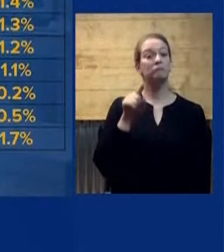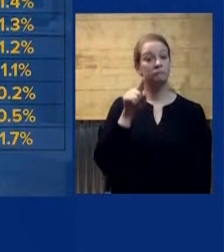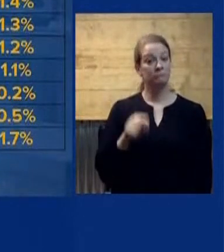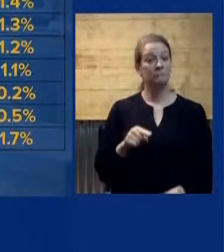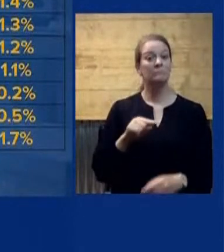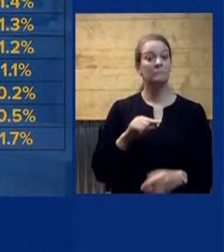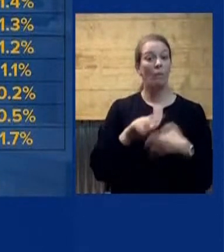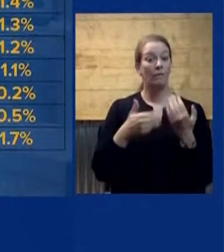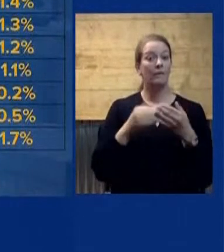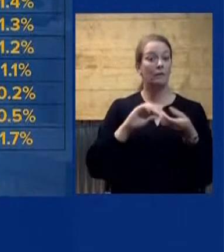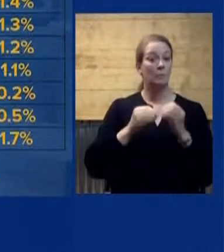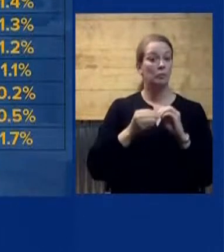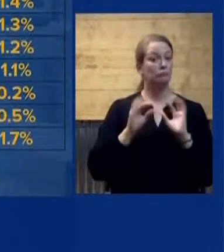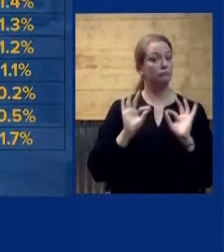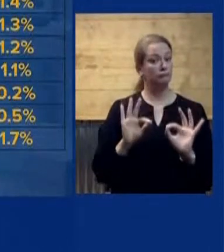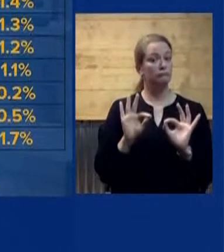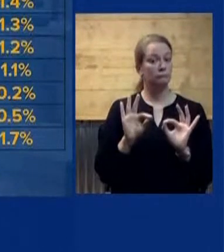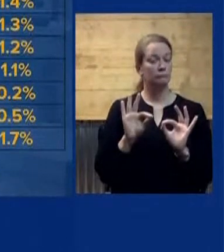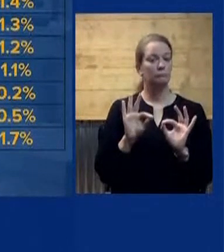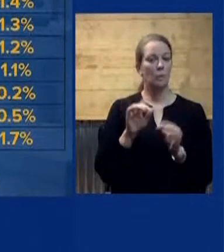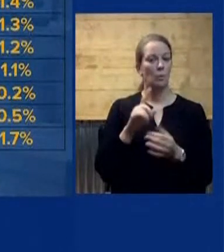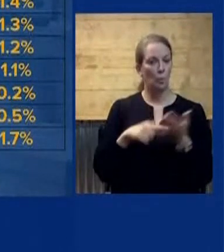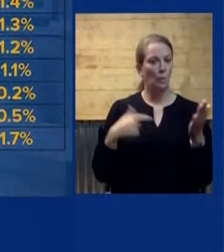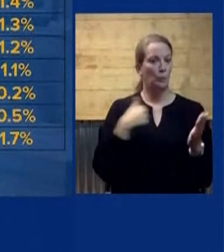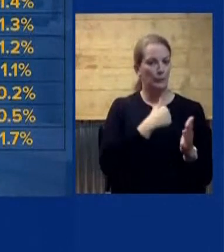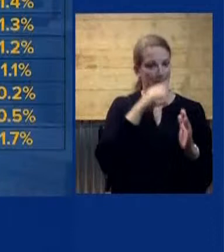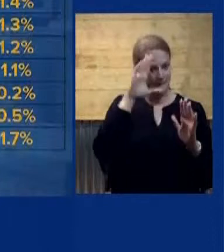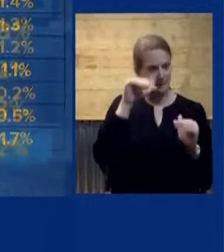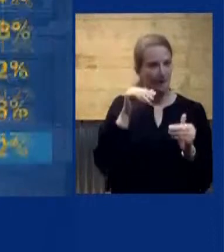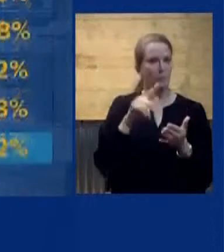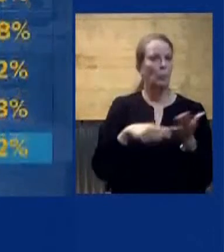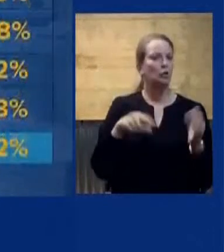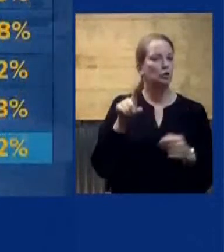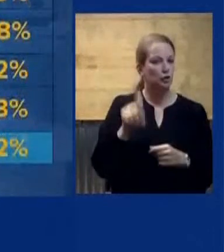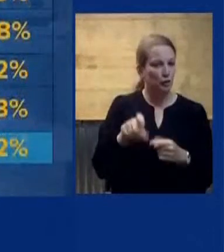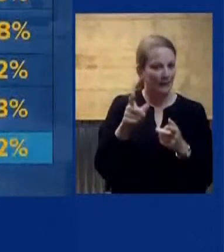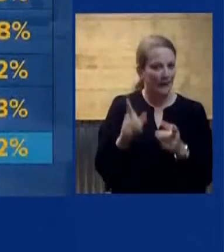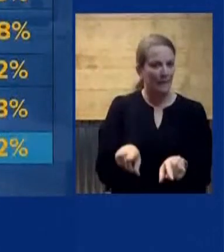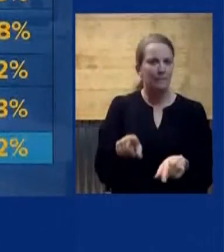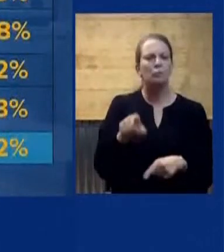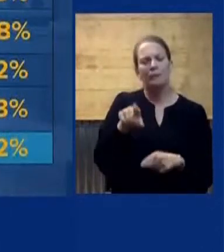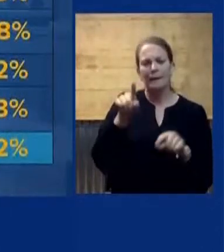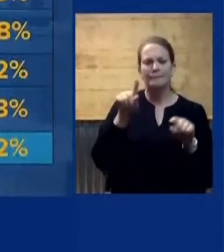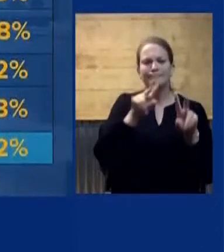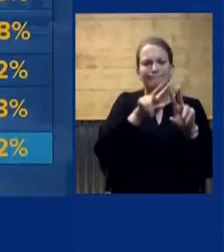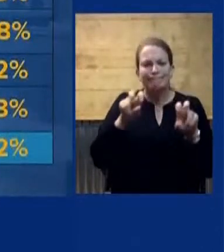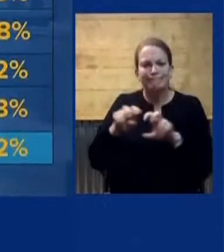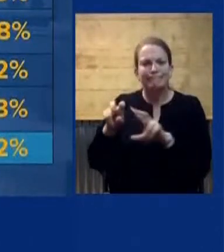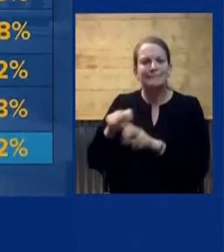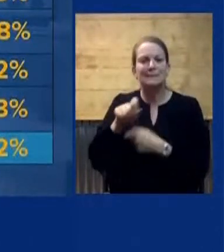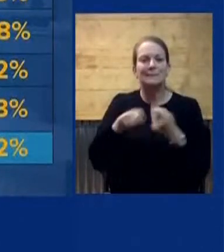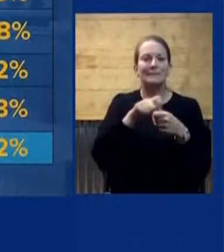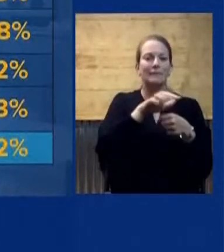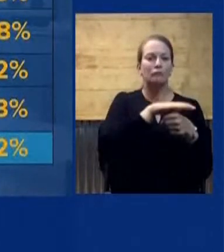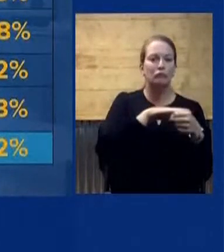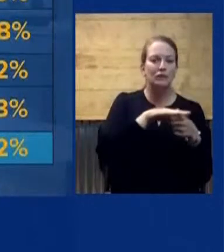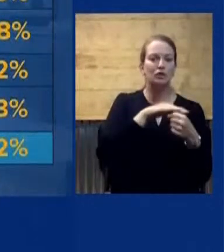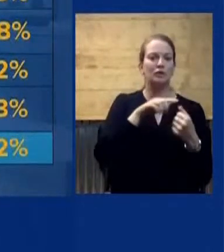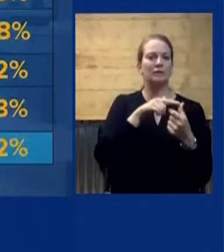they should be, and you can look at them by region. Within a region, you can look at them by